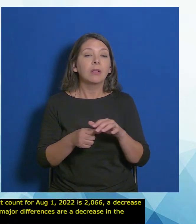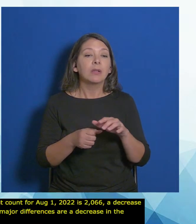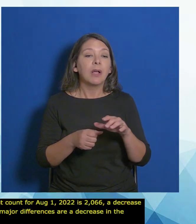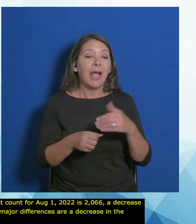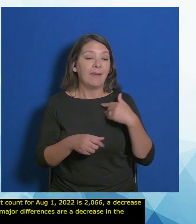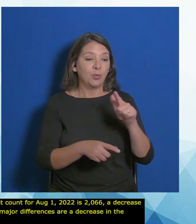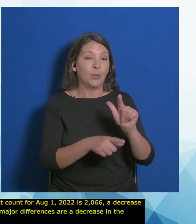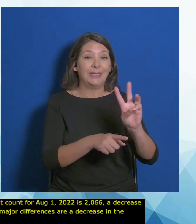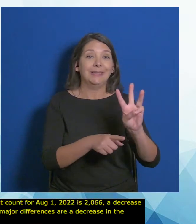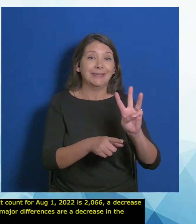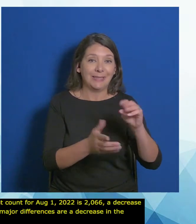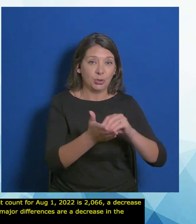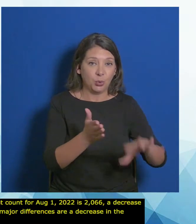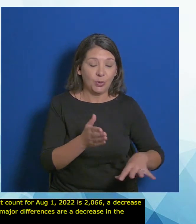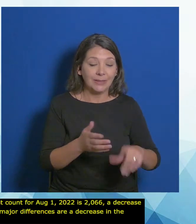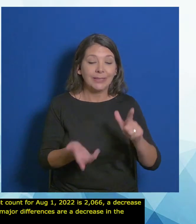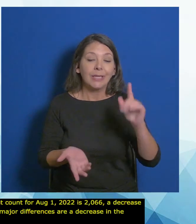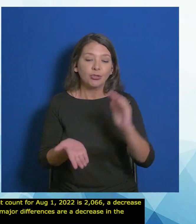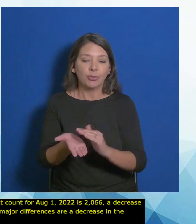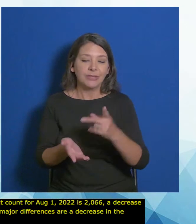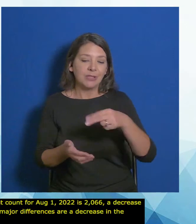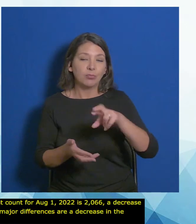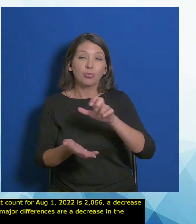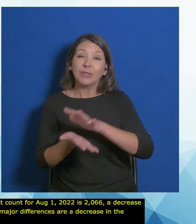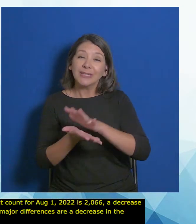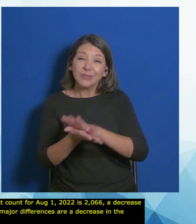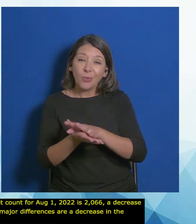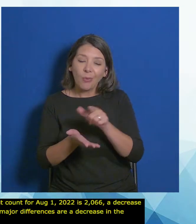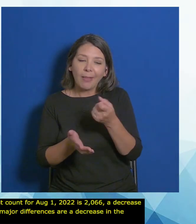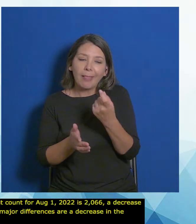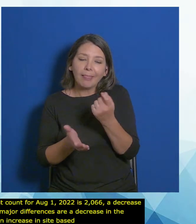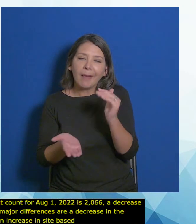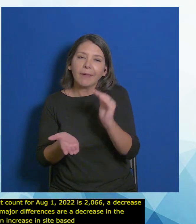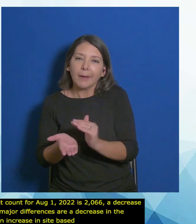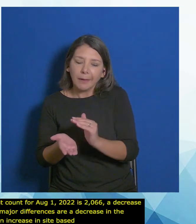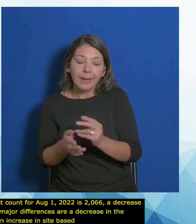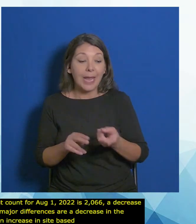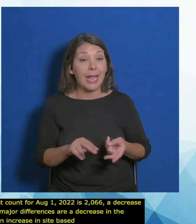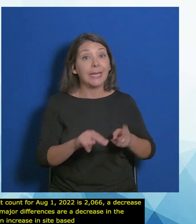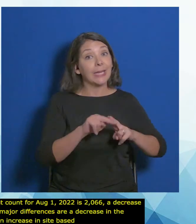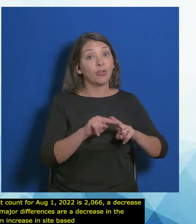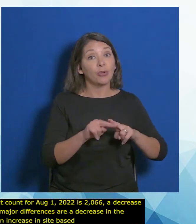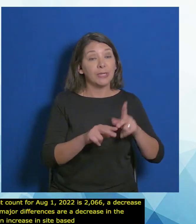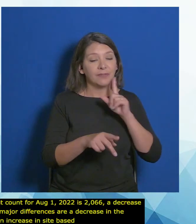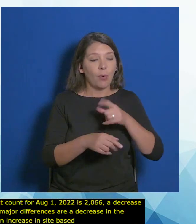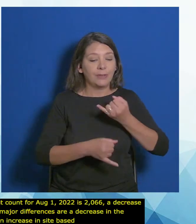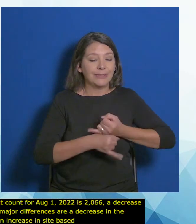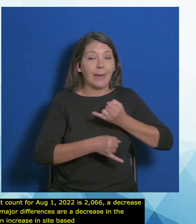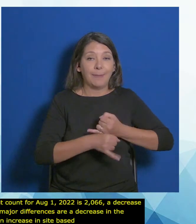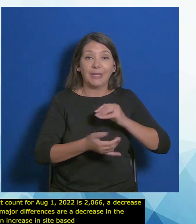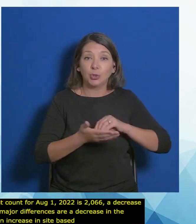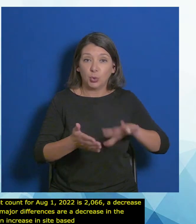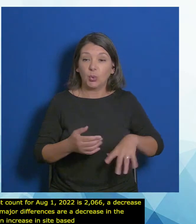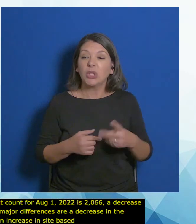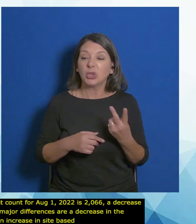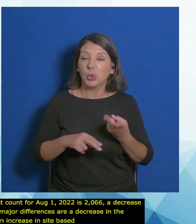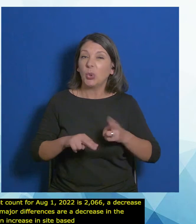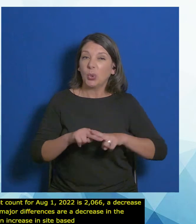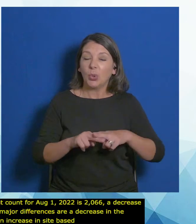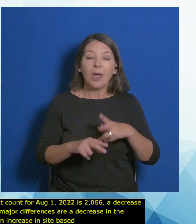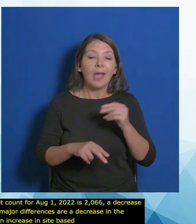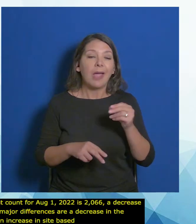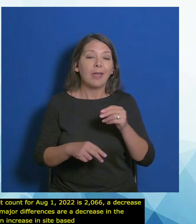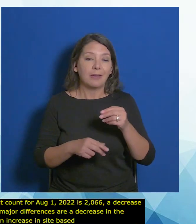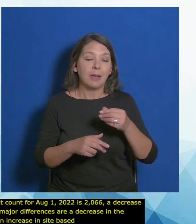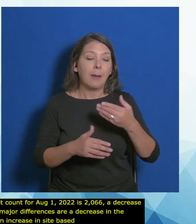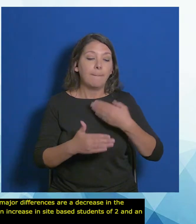26, a decrease in the preschool students of 11, an increase in site-based students of 2, and an increase in